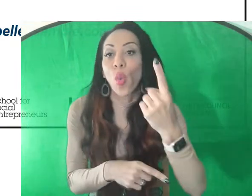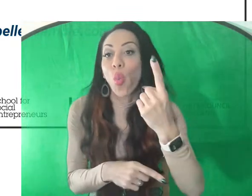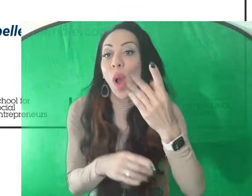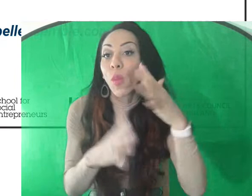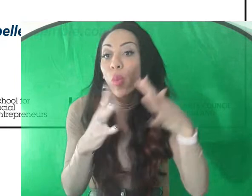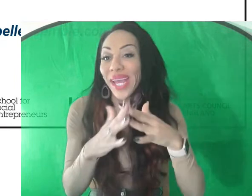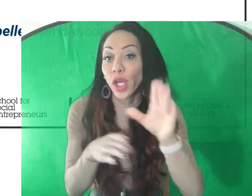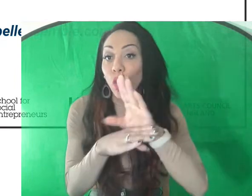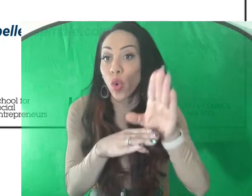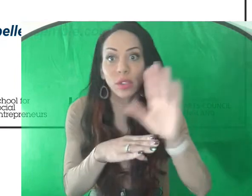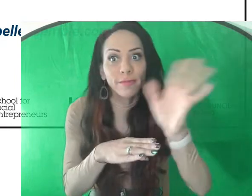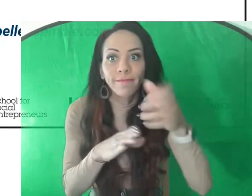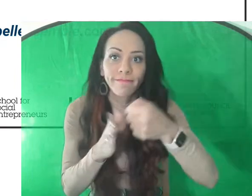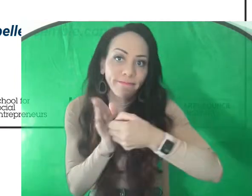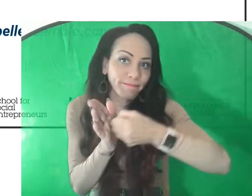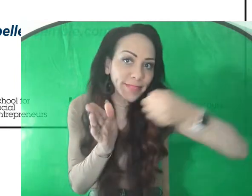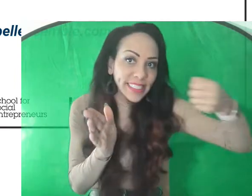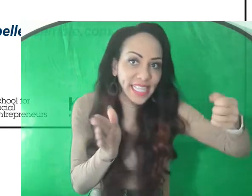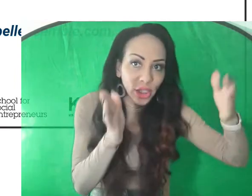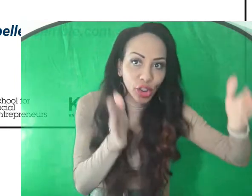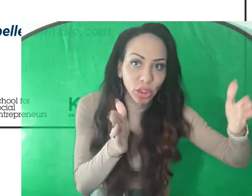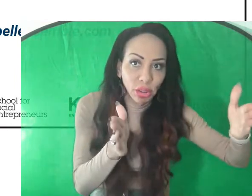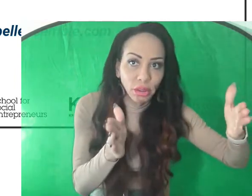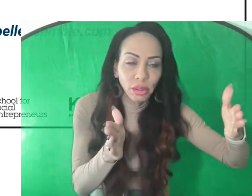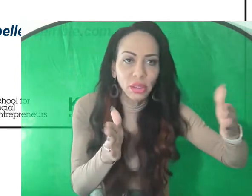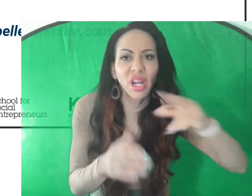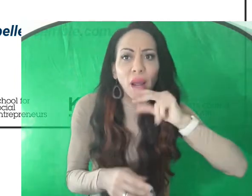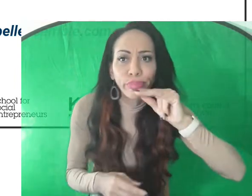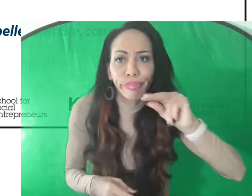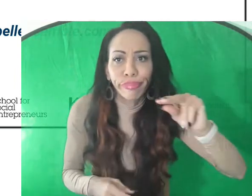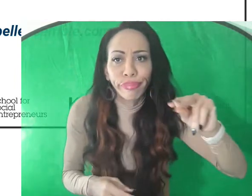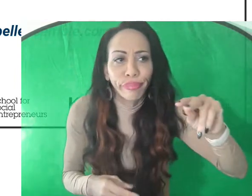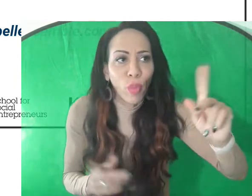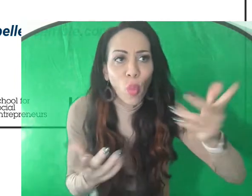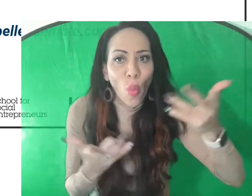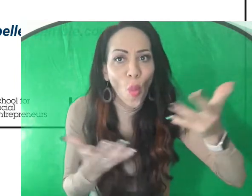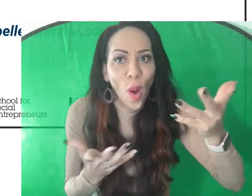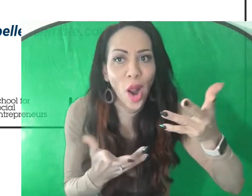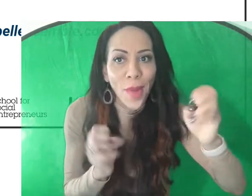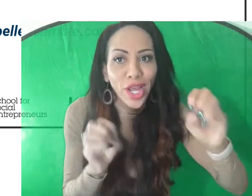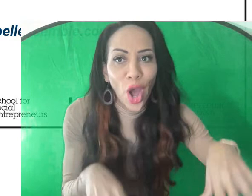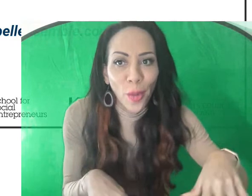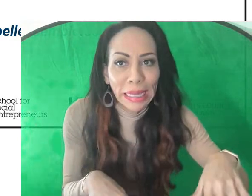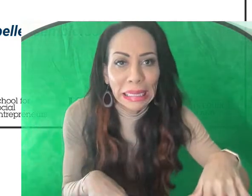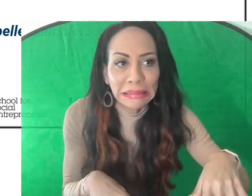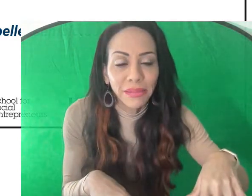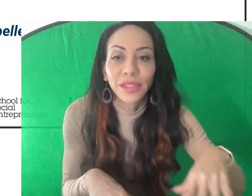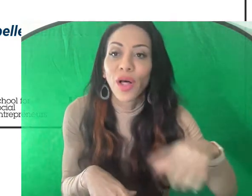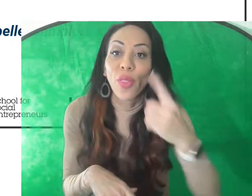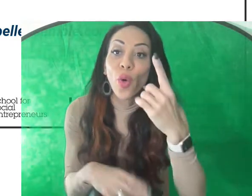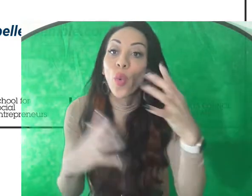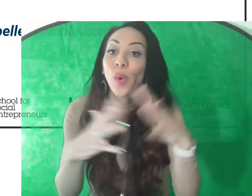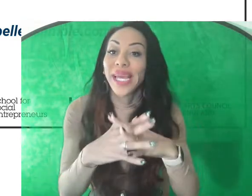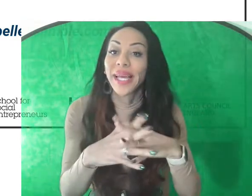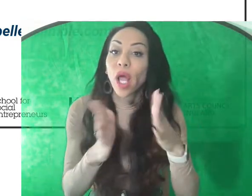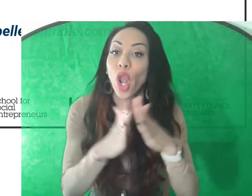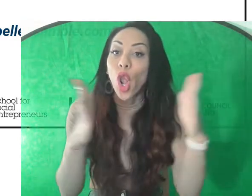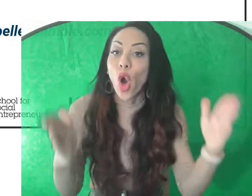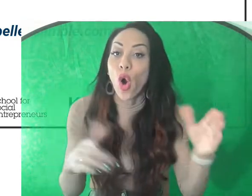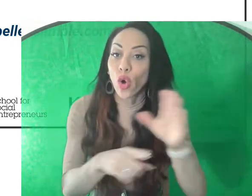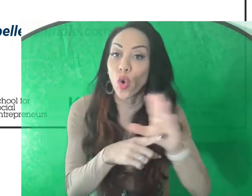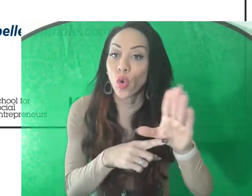the week-long showcase, or do you not know where I'm going with this? No, don't know where you're going with it. Go for it. Yeah. So the week-long that we do in the